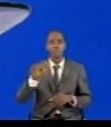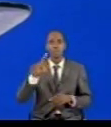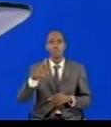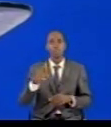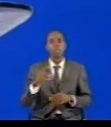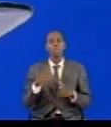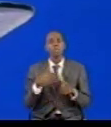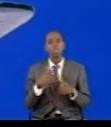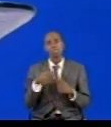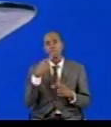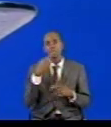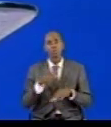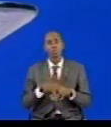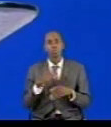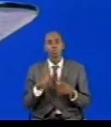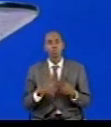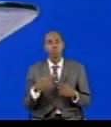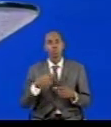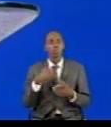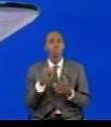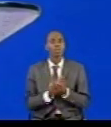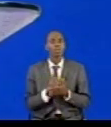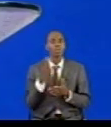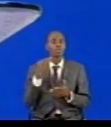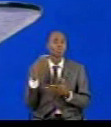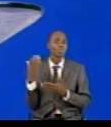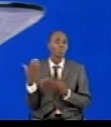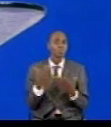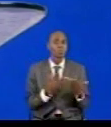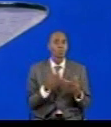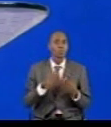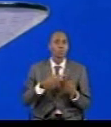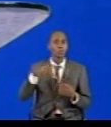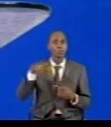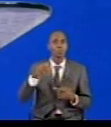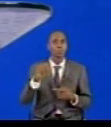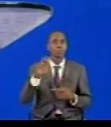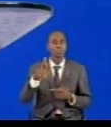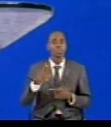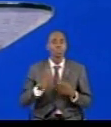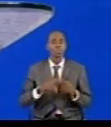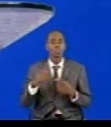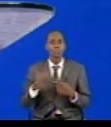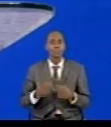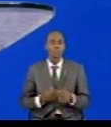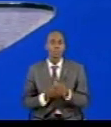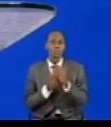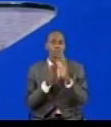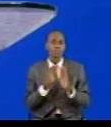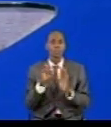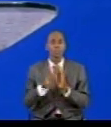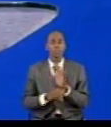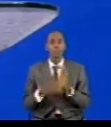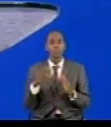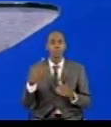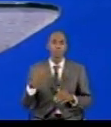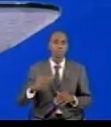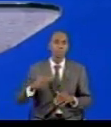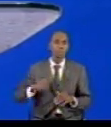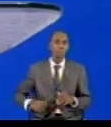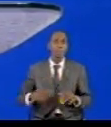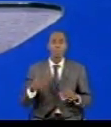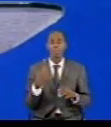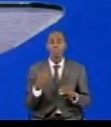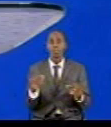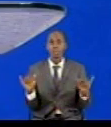wrought effectually in Peter to the apostleship of the circumcision, the